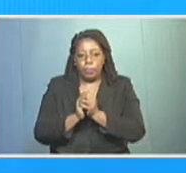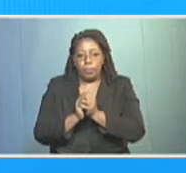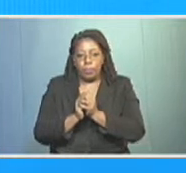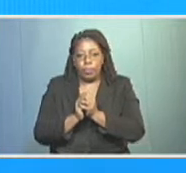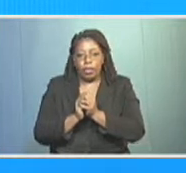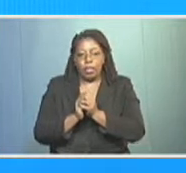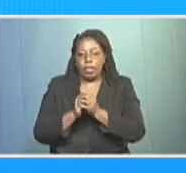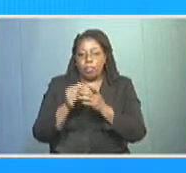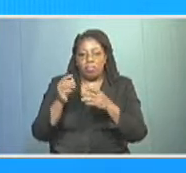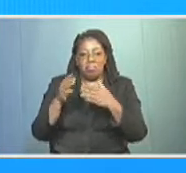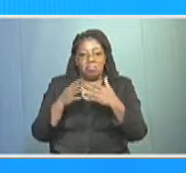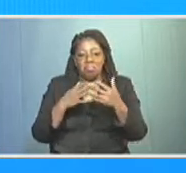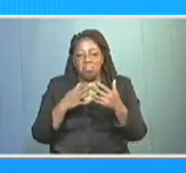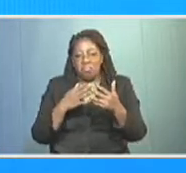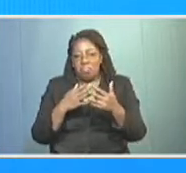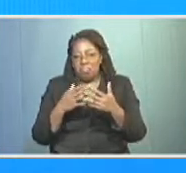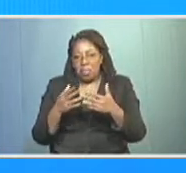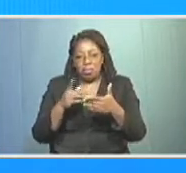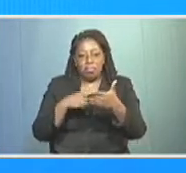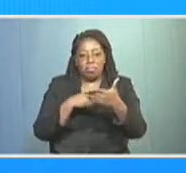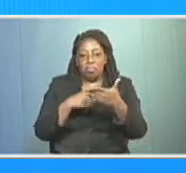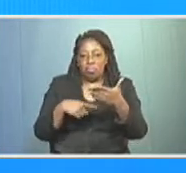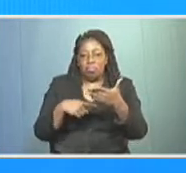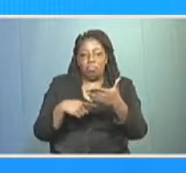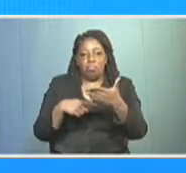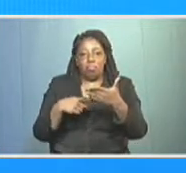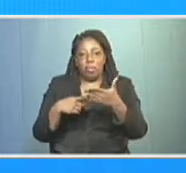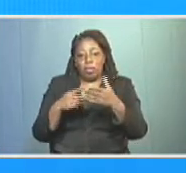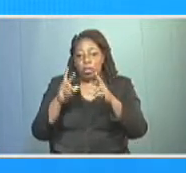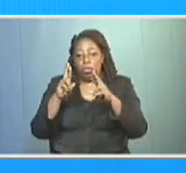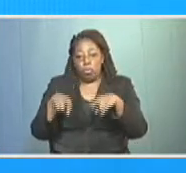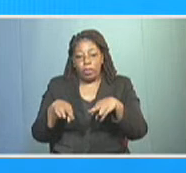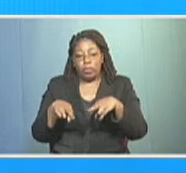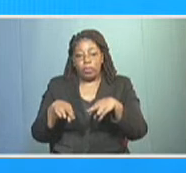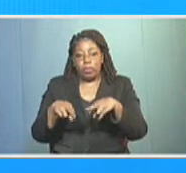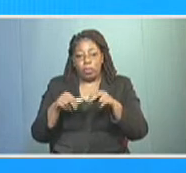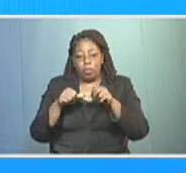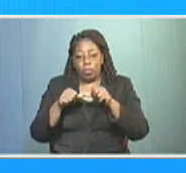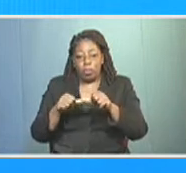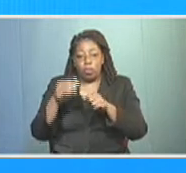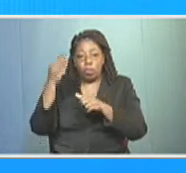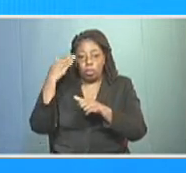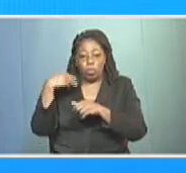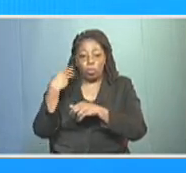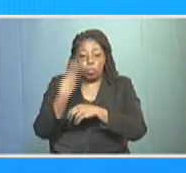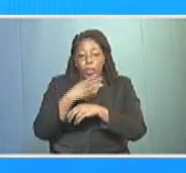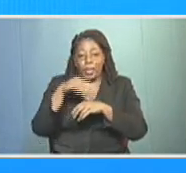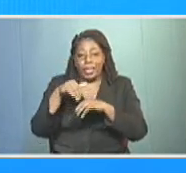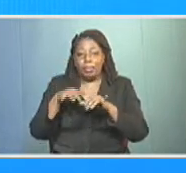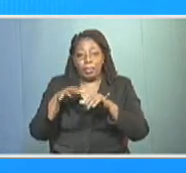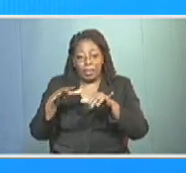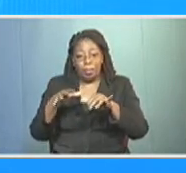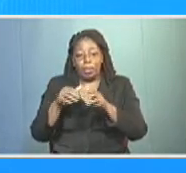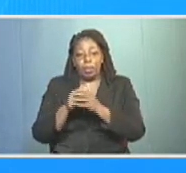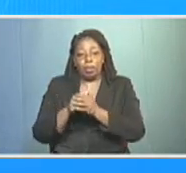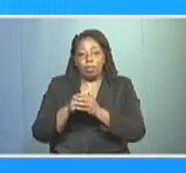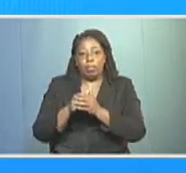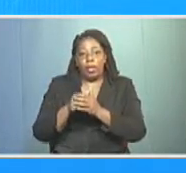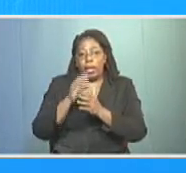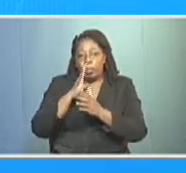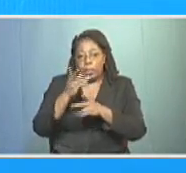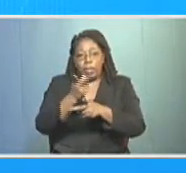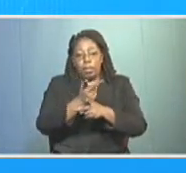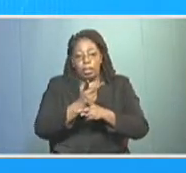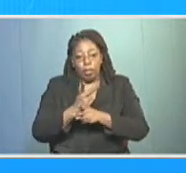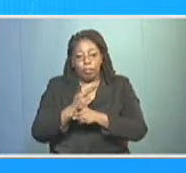the emergency order here in the District of Cat Island, residents are still cognizant that we are in a pandemic and they are taking the necessary precaution as